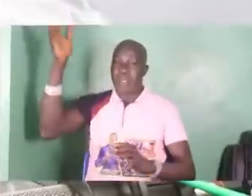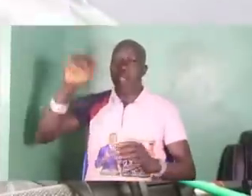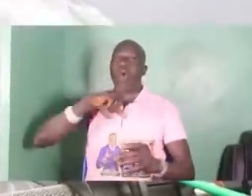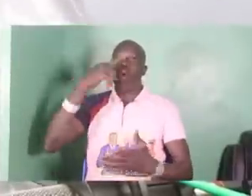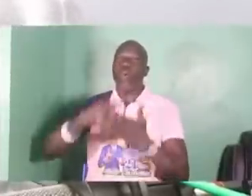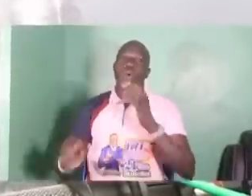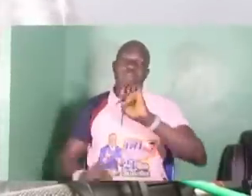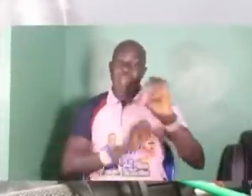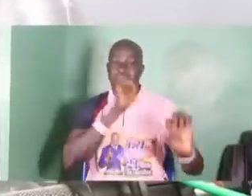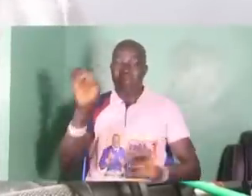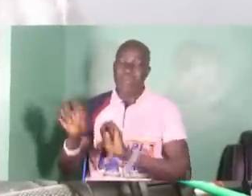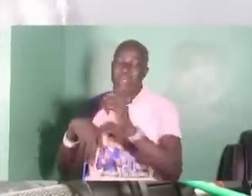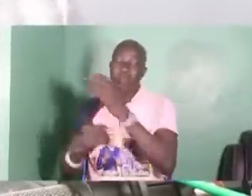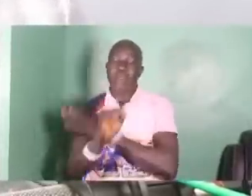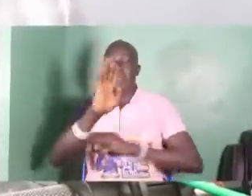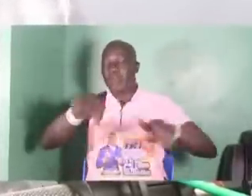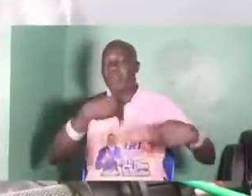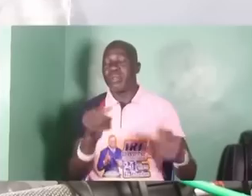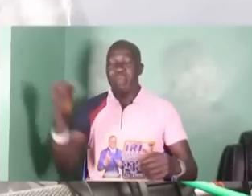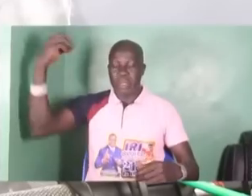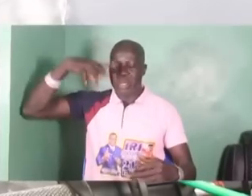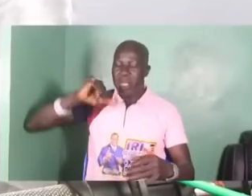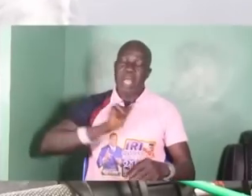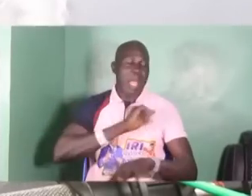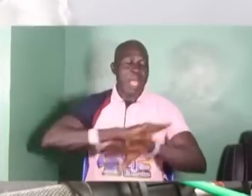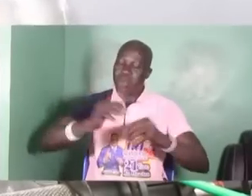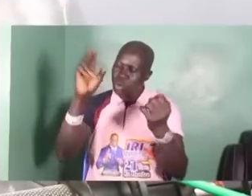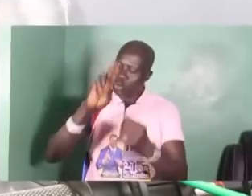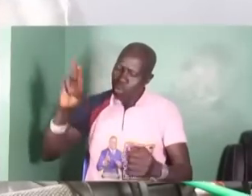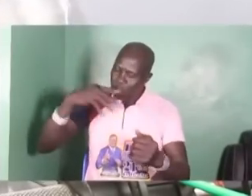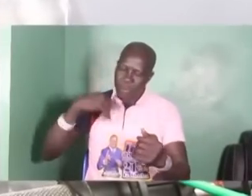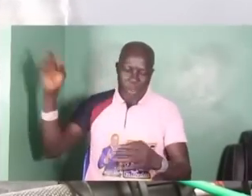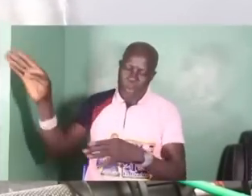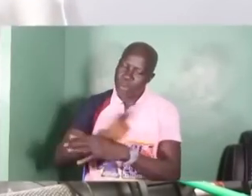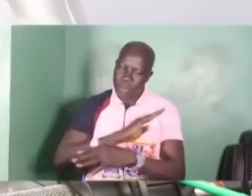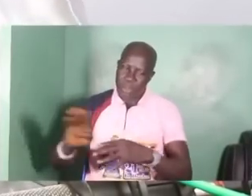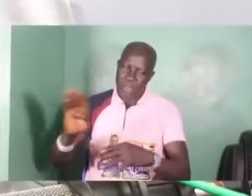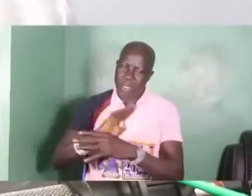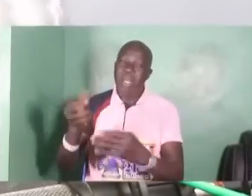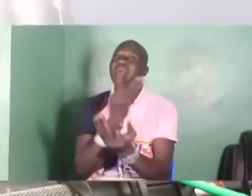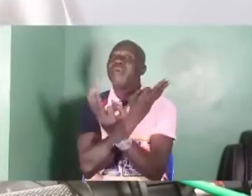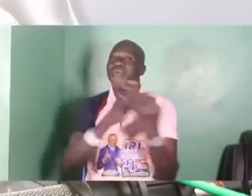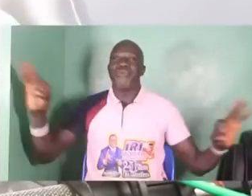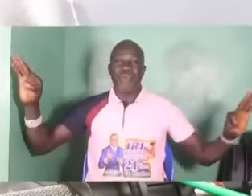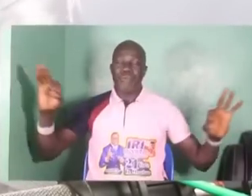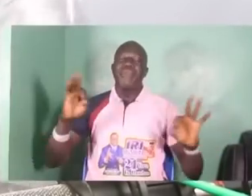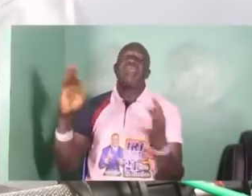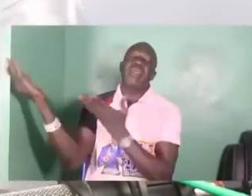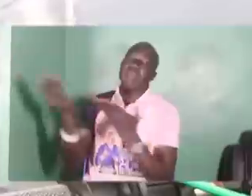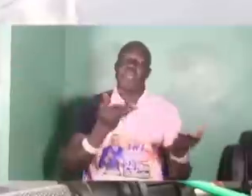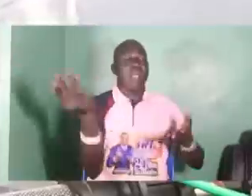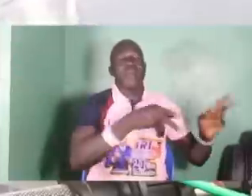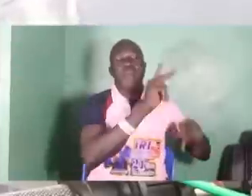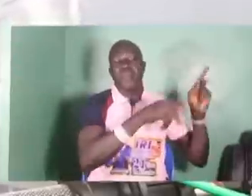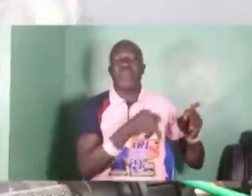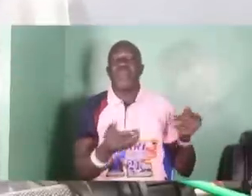wa. The bus. Ni ore meji. You want not ready. They are waiting for you. Come and do our church. You bring it to the church. No, never turn around. And collect no money from you.